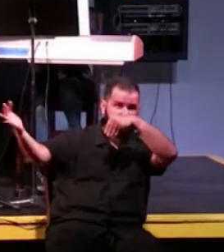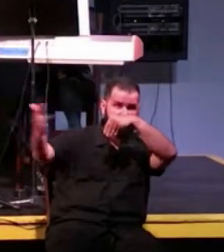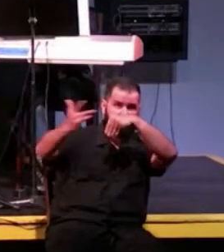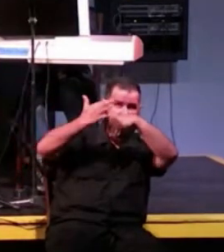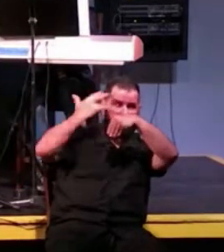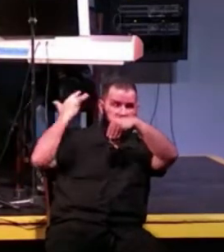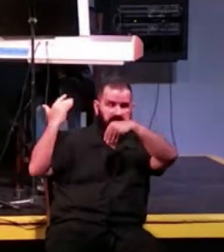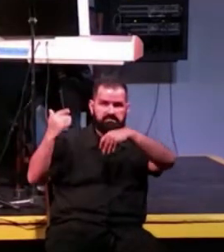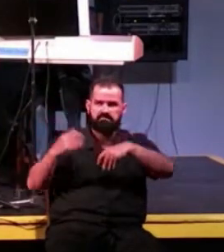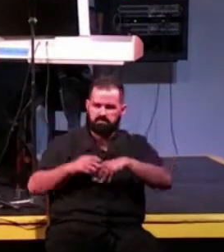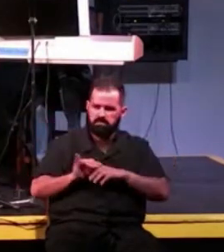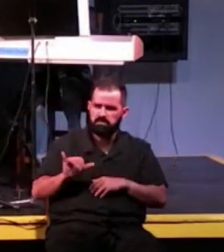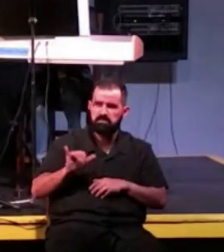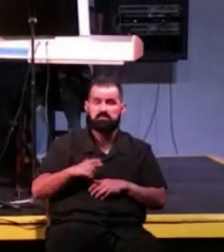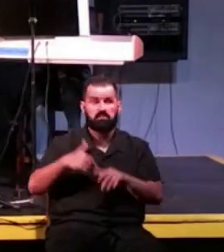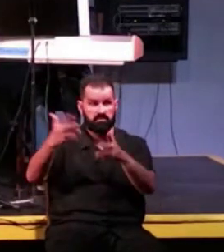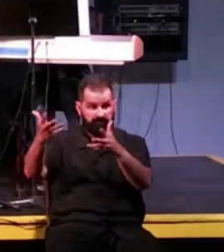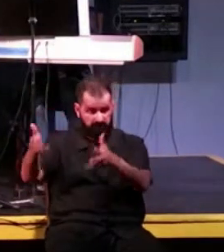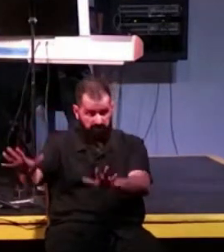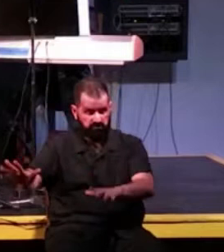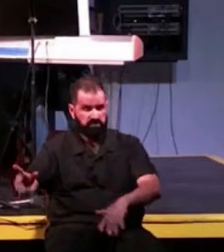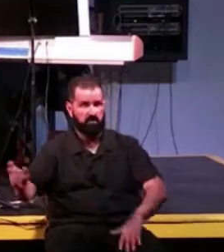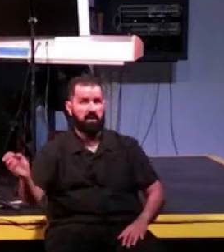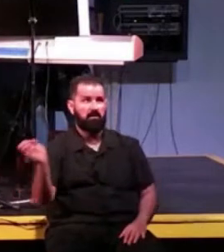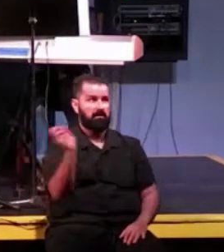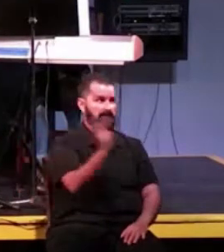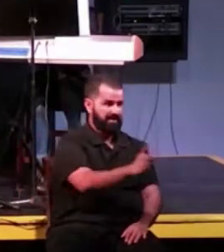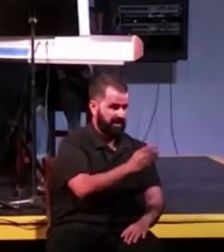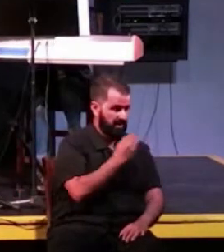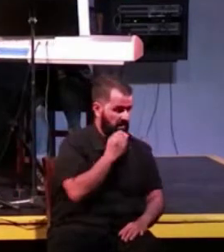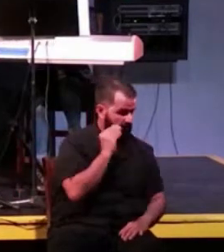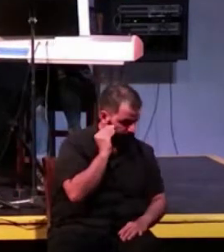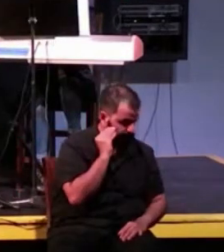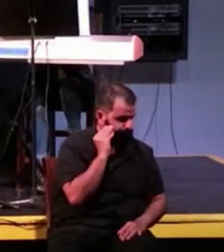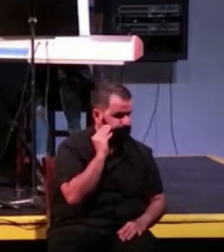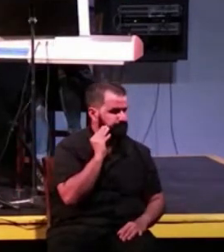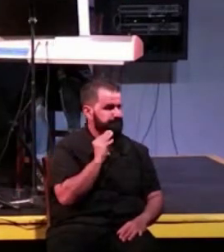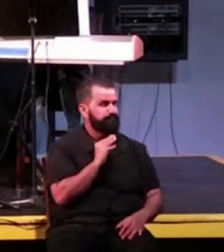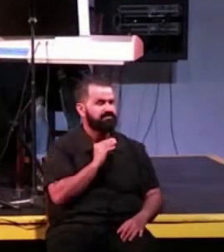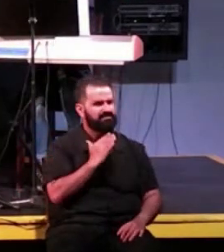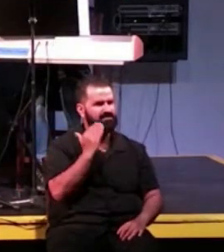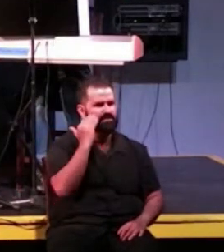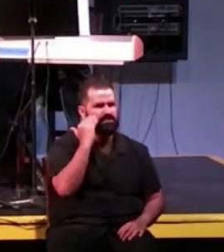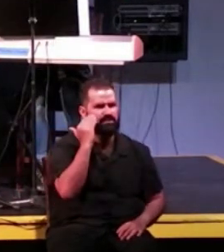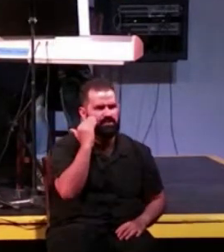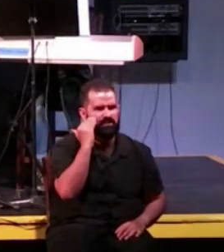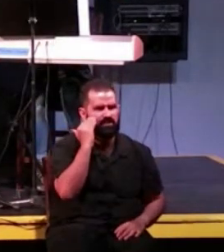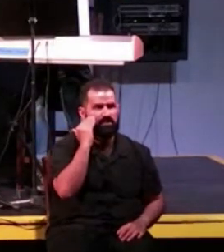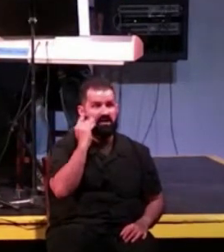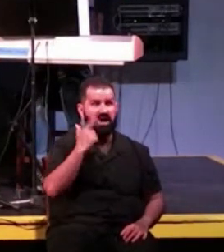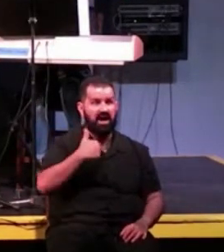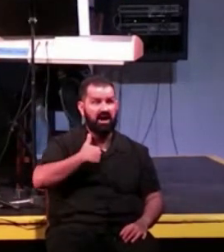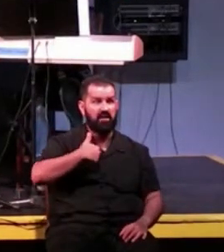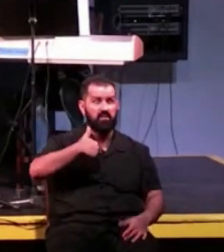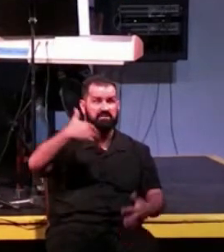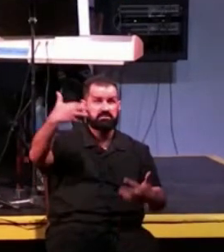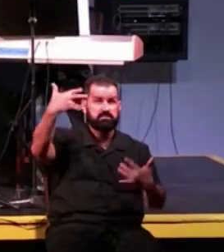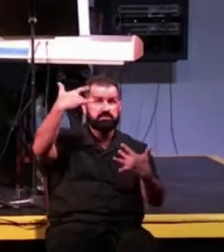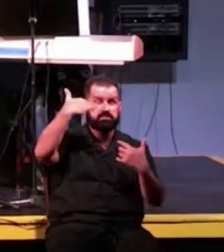When I got back home, do you know I was sunburned?